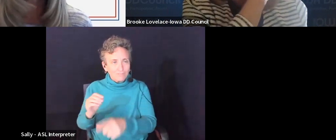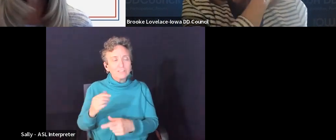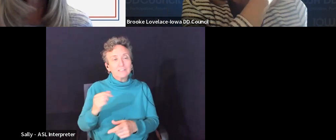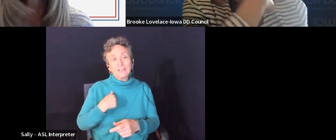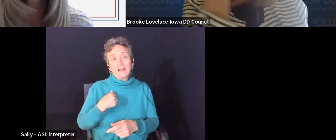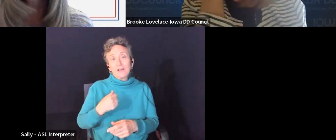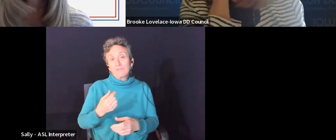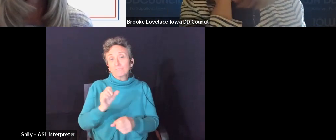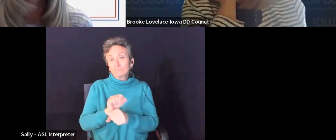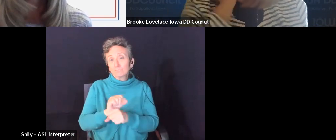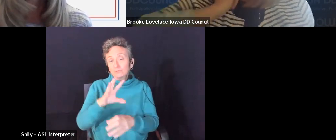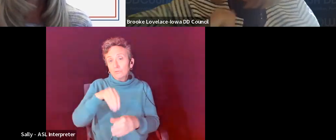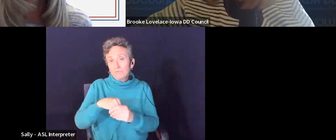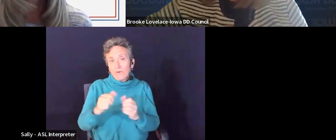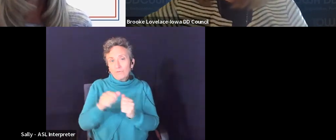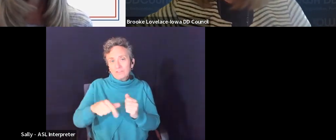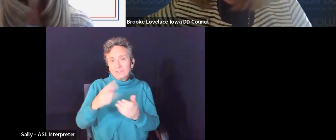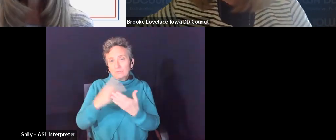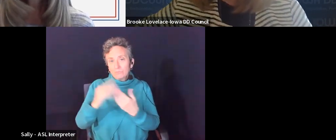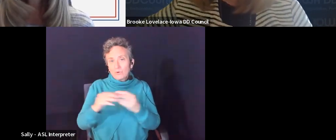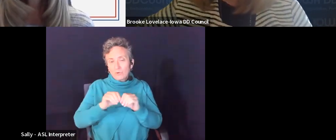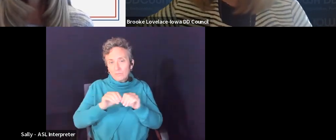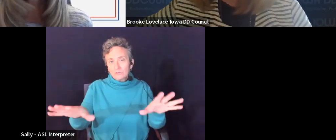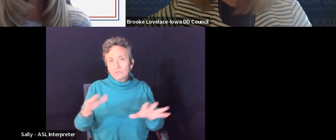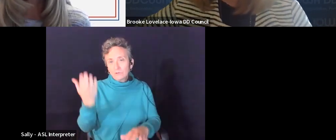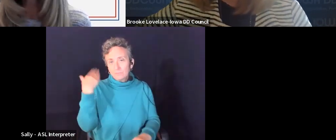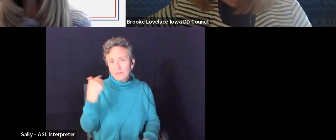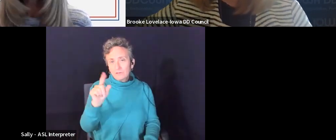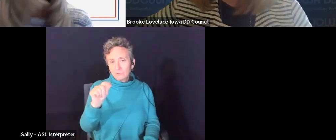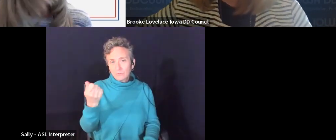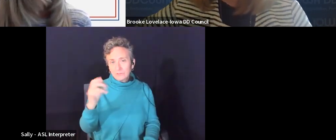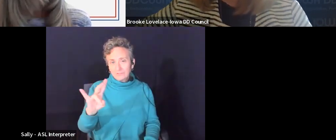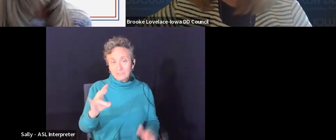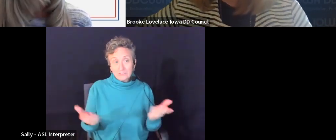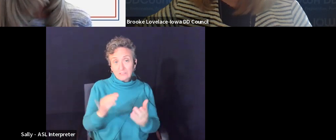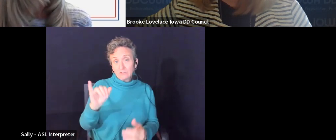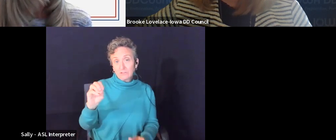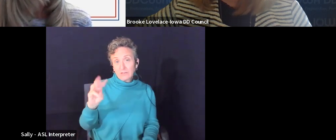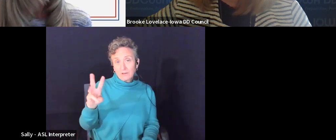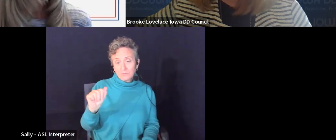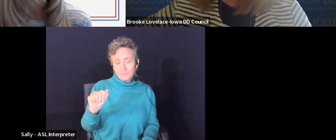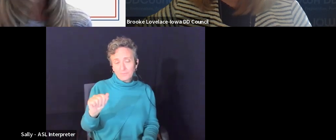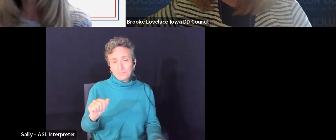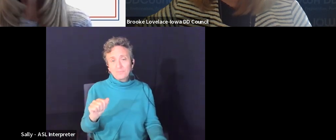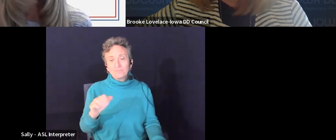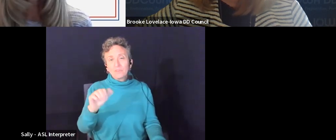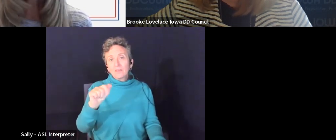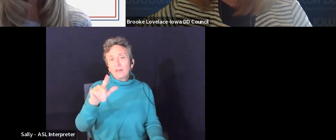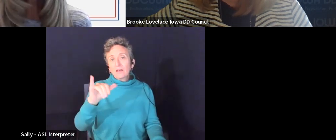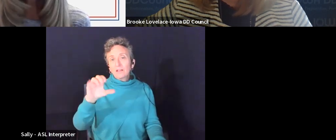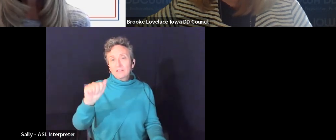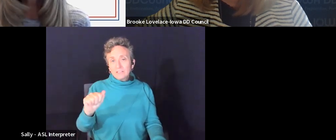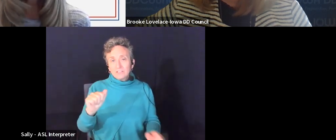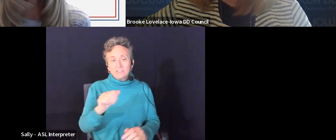that launched this program in 2017 here in Iowa. Alicia Callanan